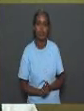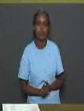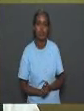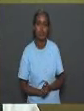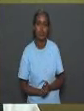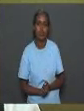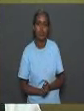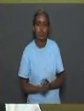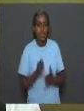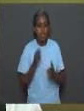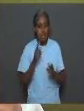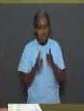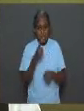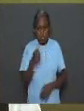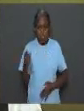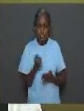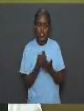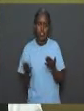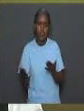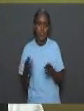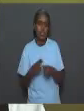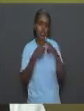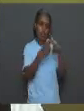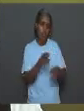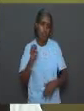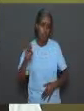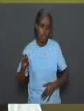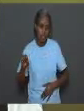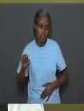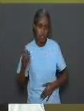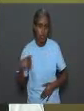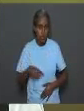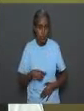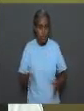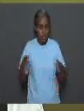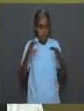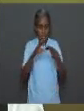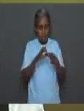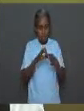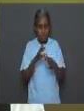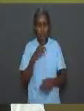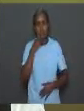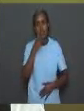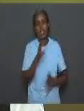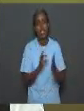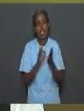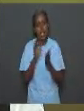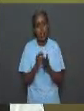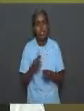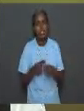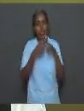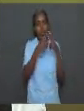With each event called E, we associate a real number we call